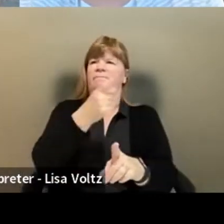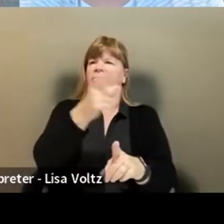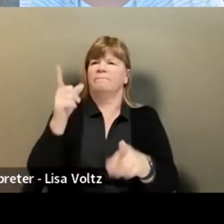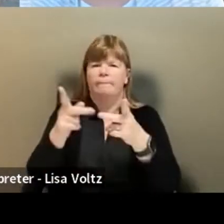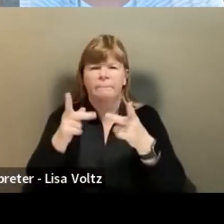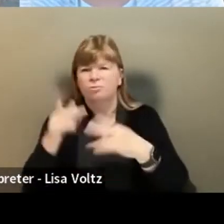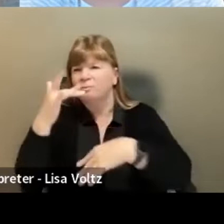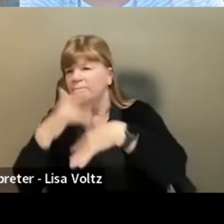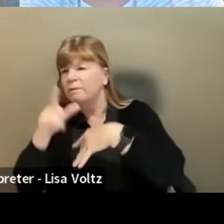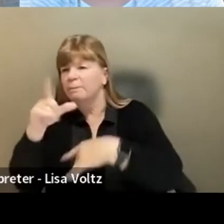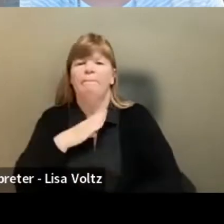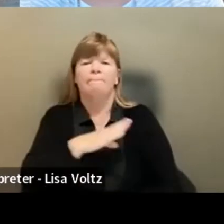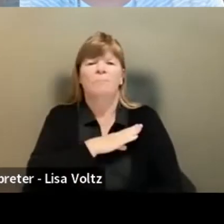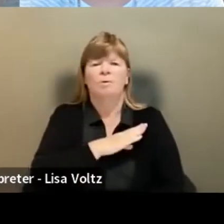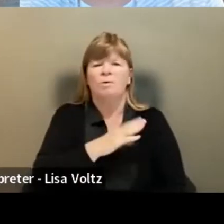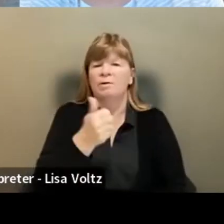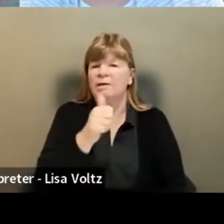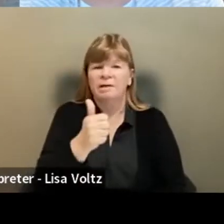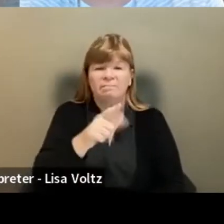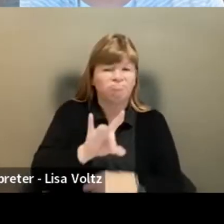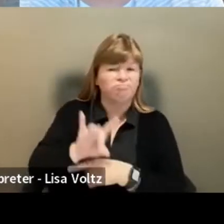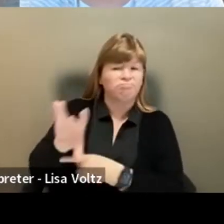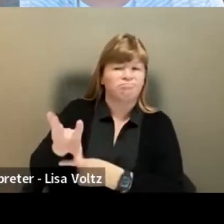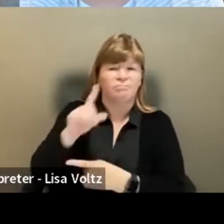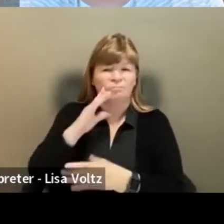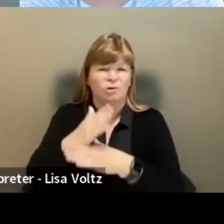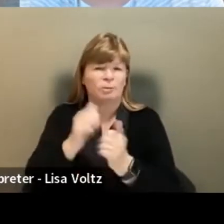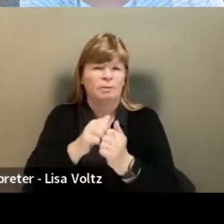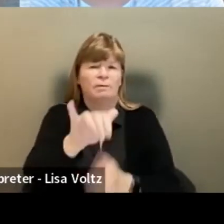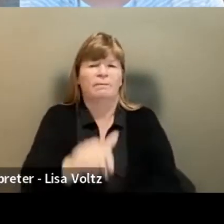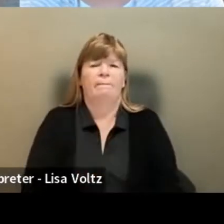on boards. Any advice that the four of you might want to share with that?